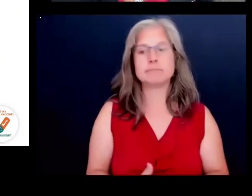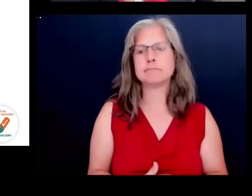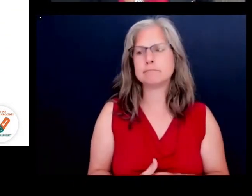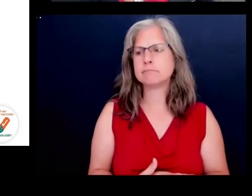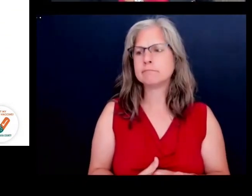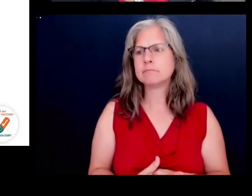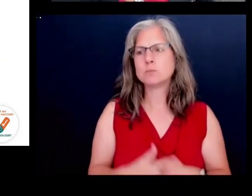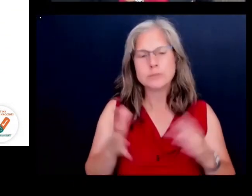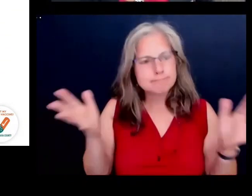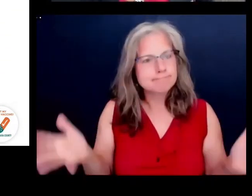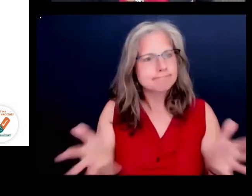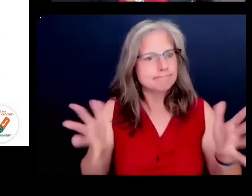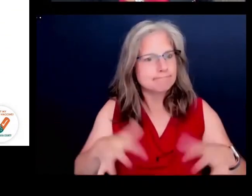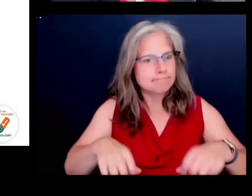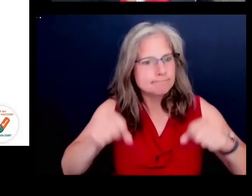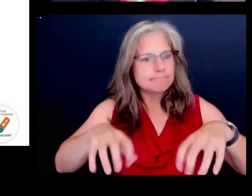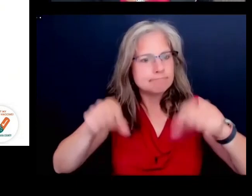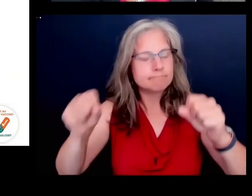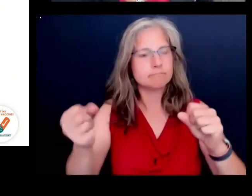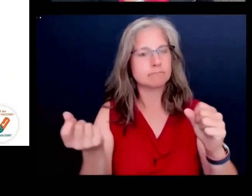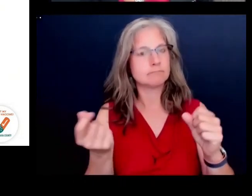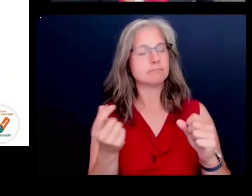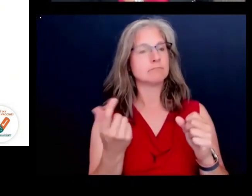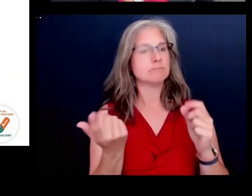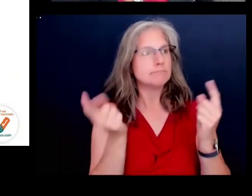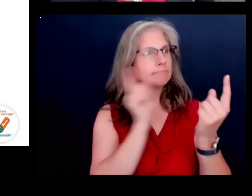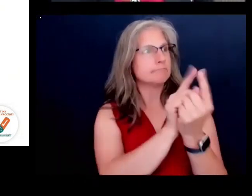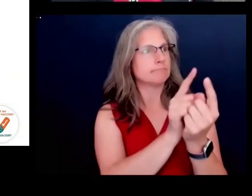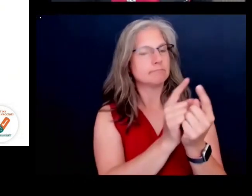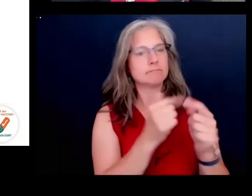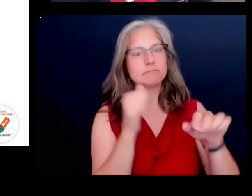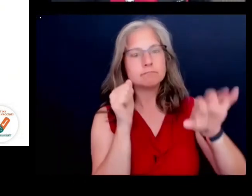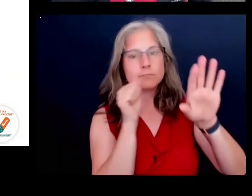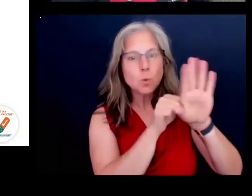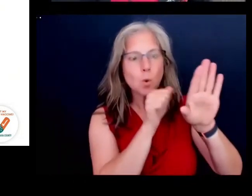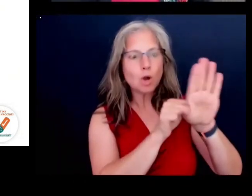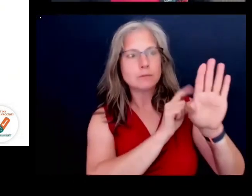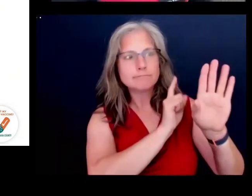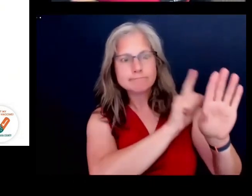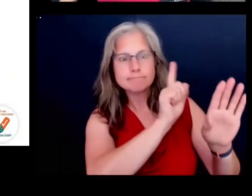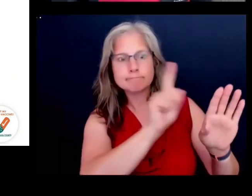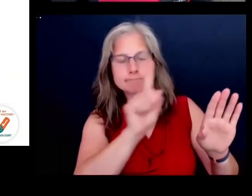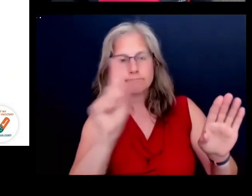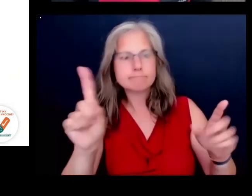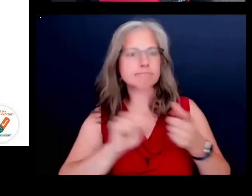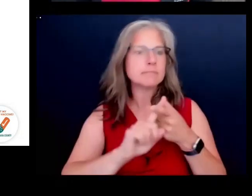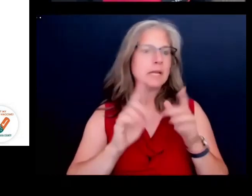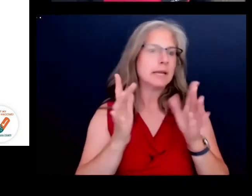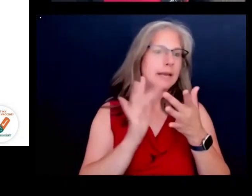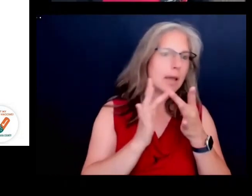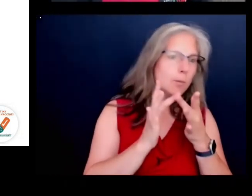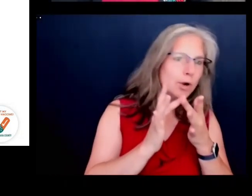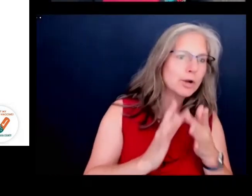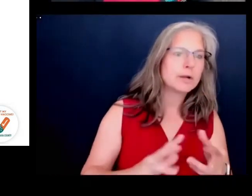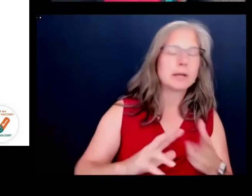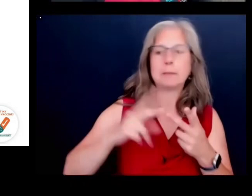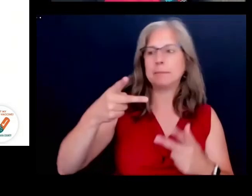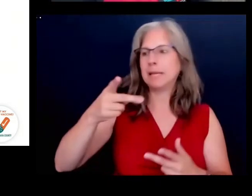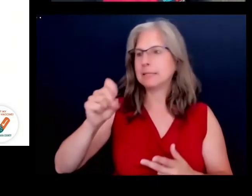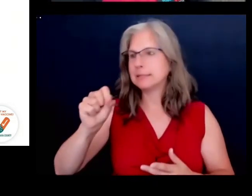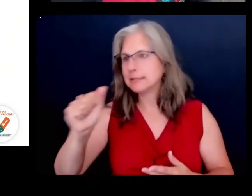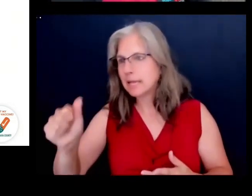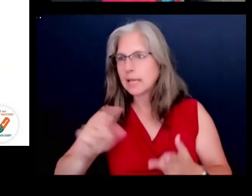to conduct activities such as door-to-door canvassing, social media posting, network